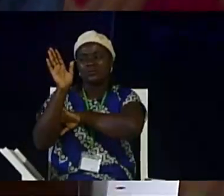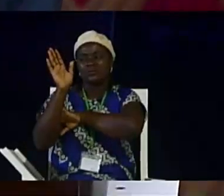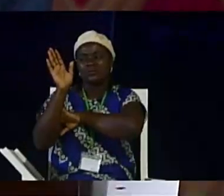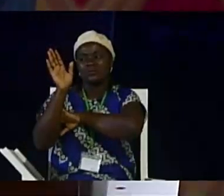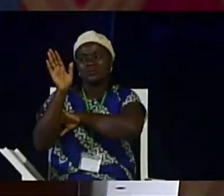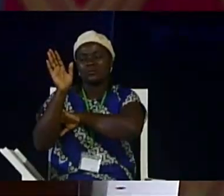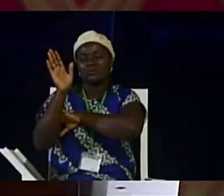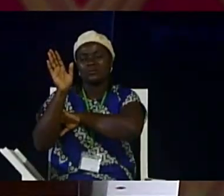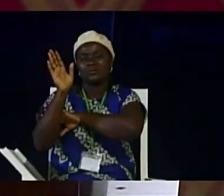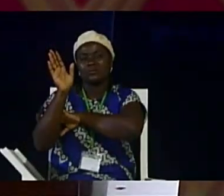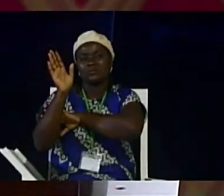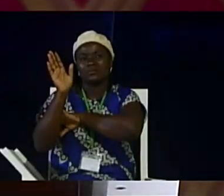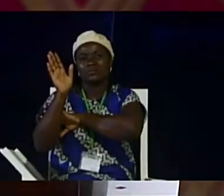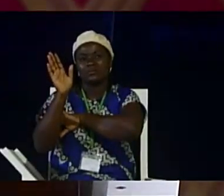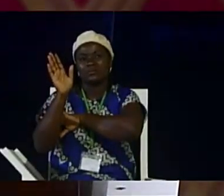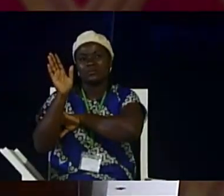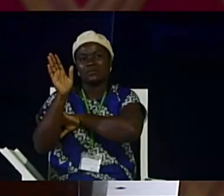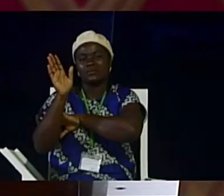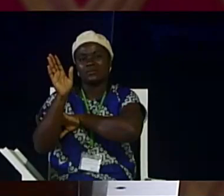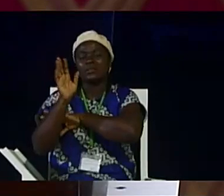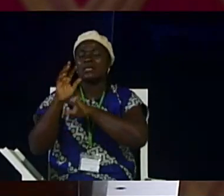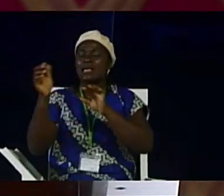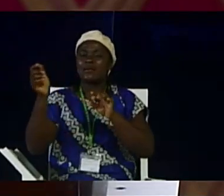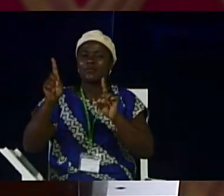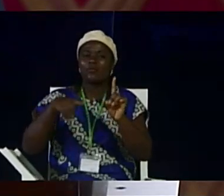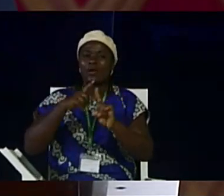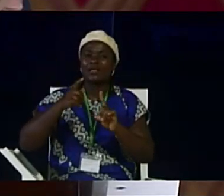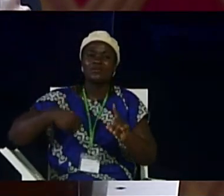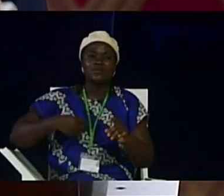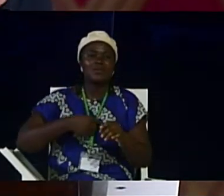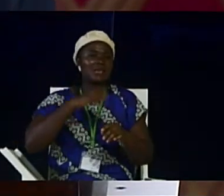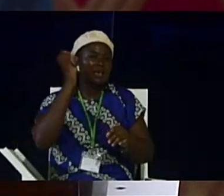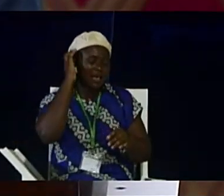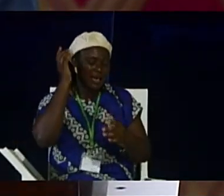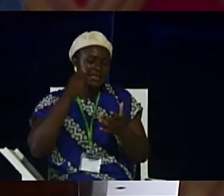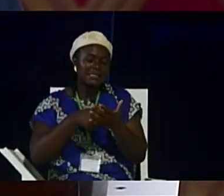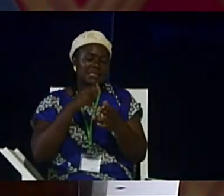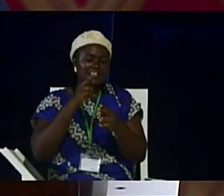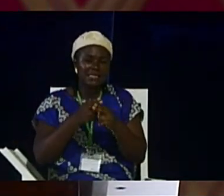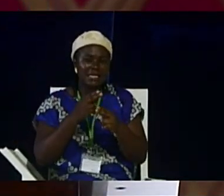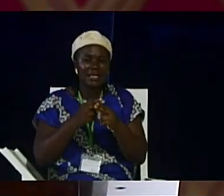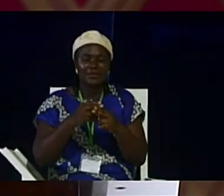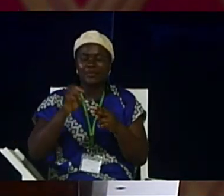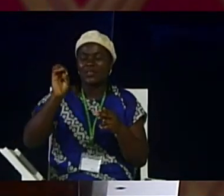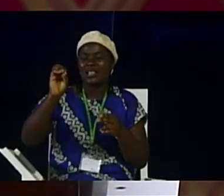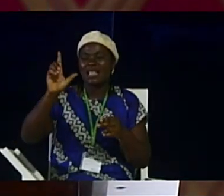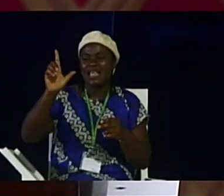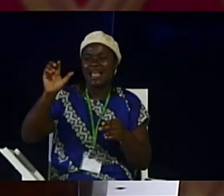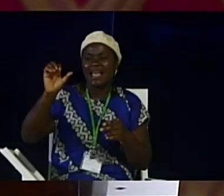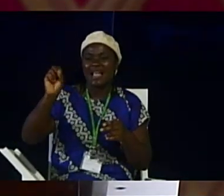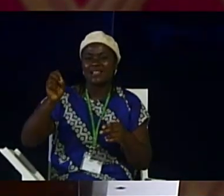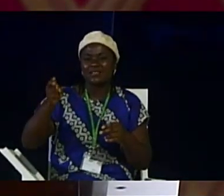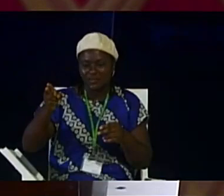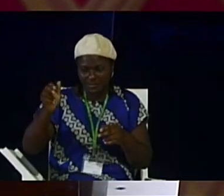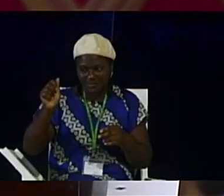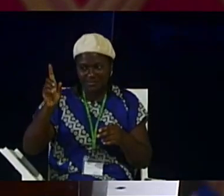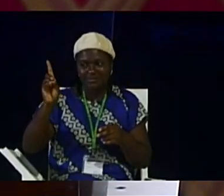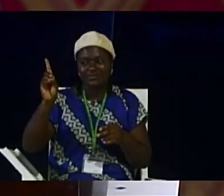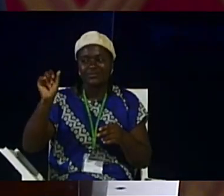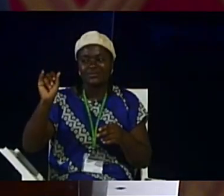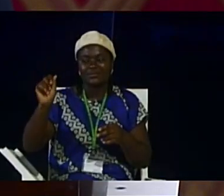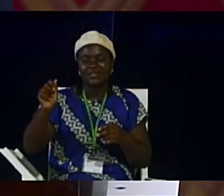Whenever we hear this name, El Shaddai, as we're hearing it in